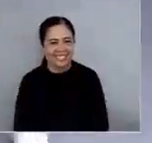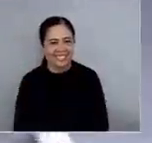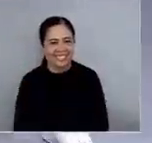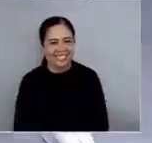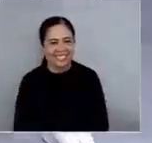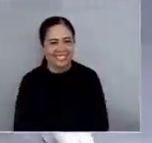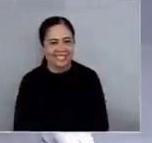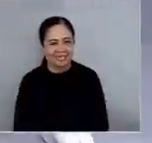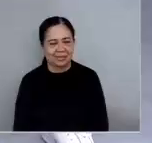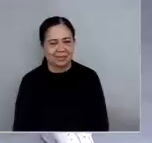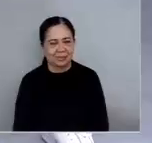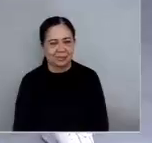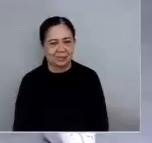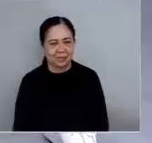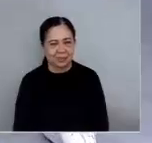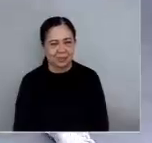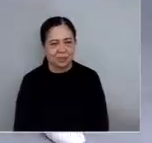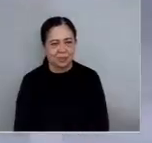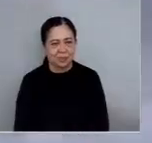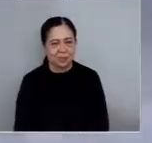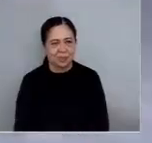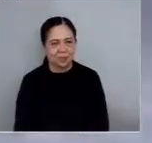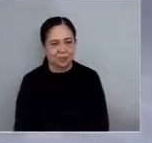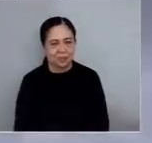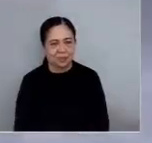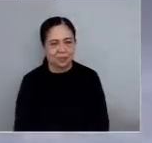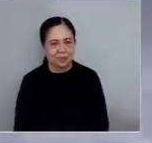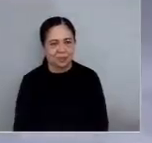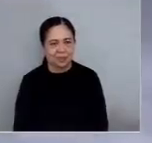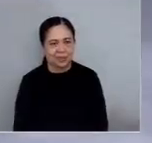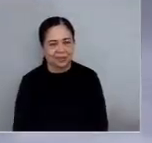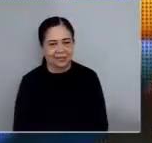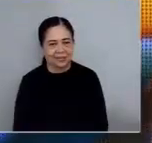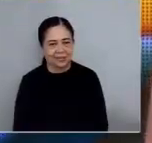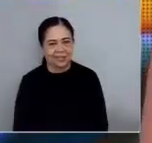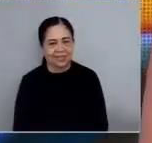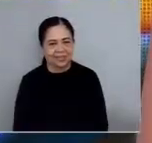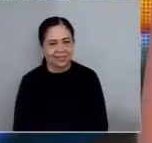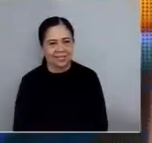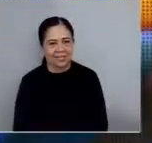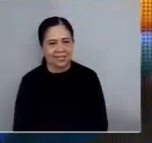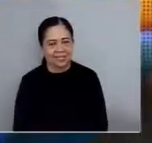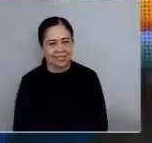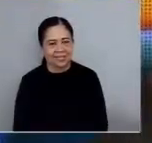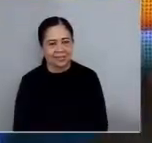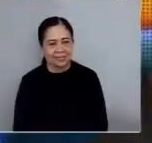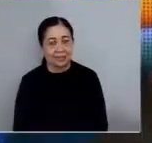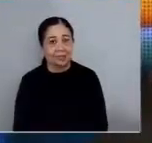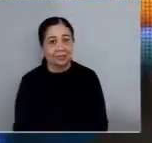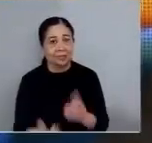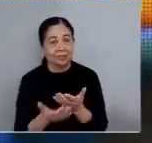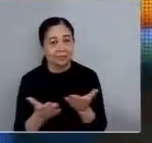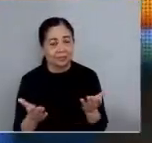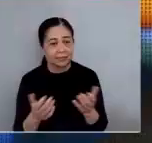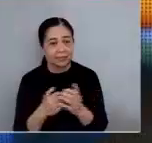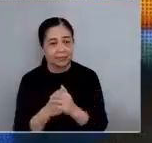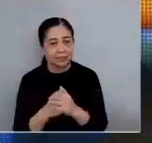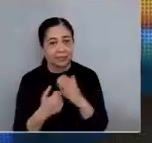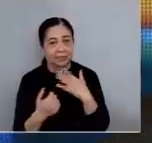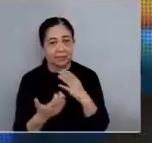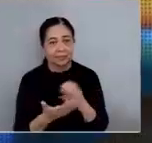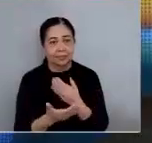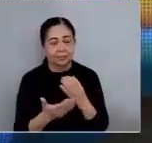Happy birthday, Miss Grace! Okay, promote na. Meron kang upcoming major concert, Clara. Yes. Go! So my concert is